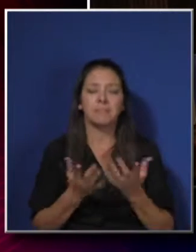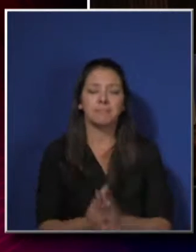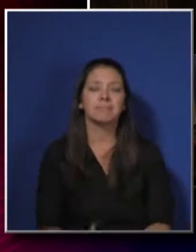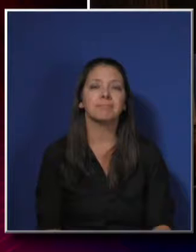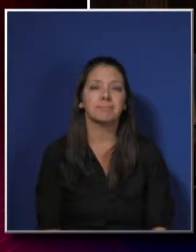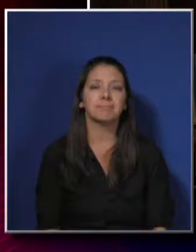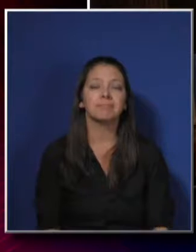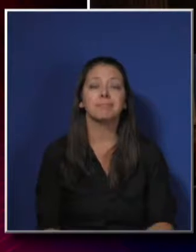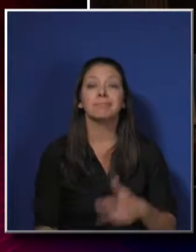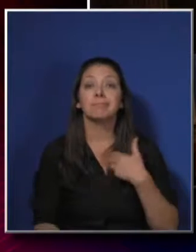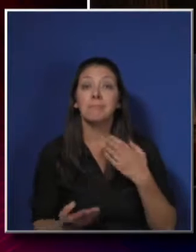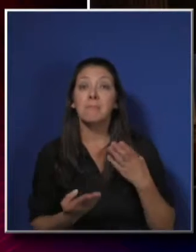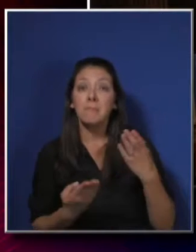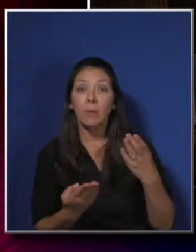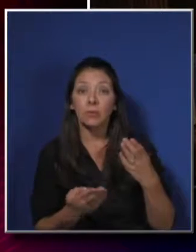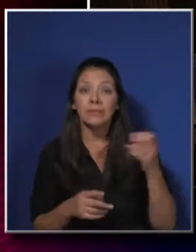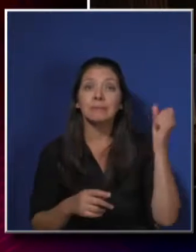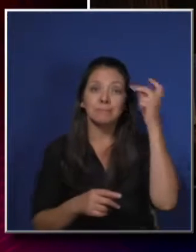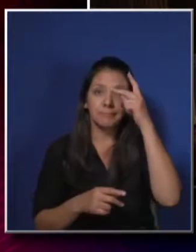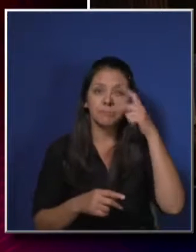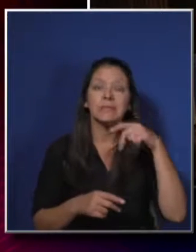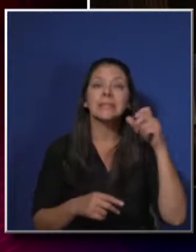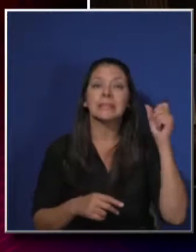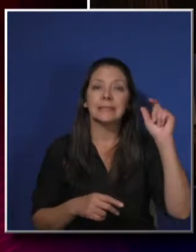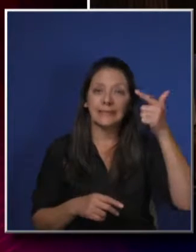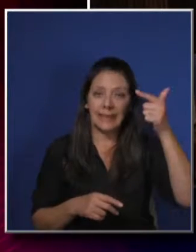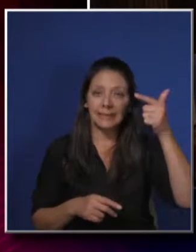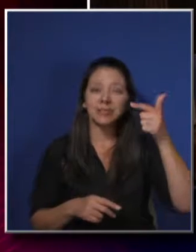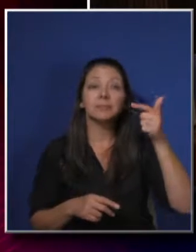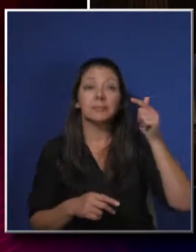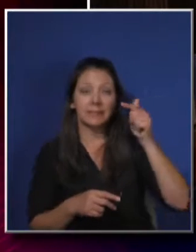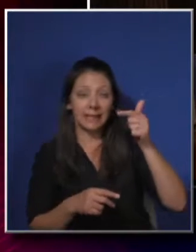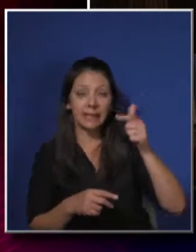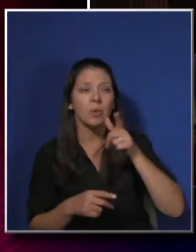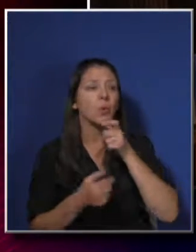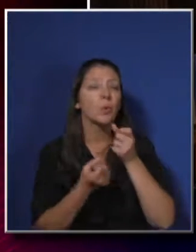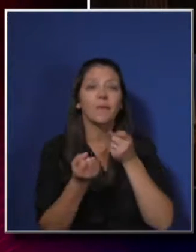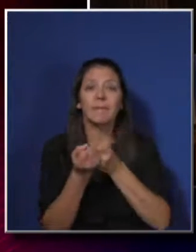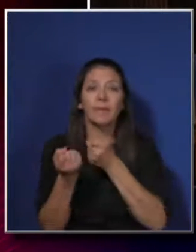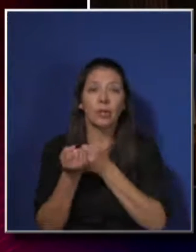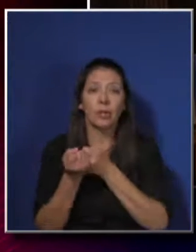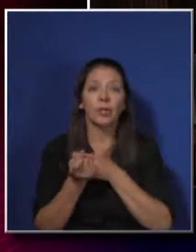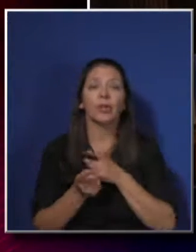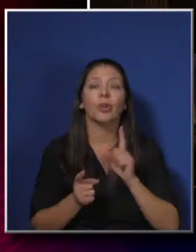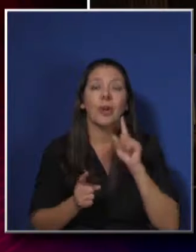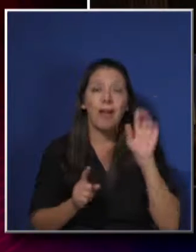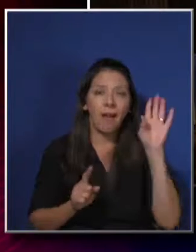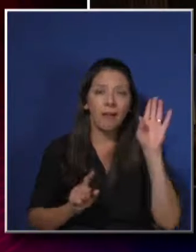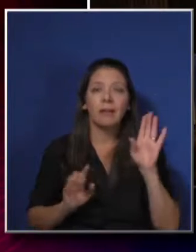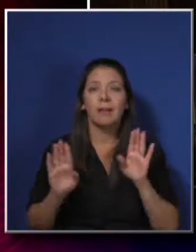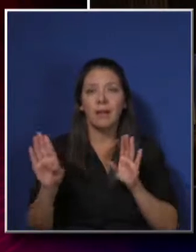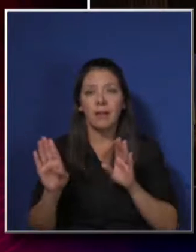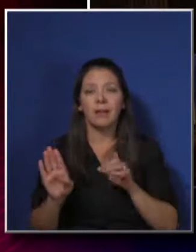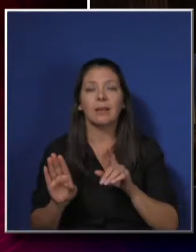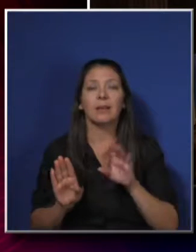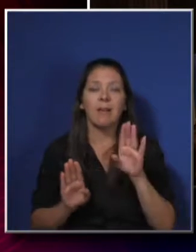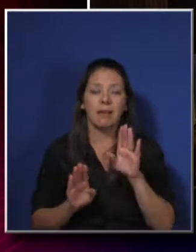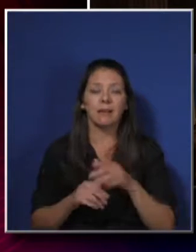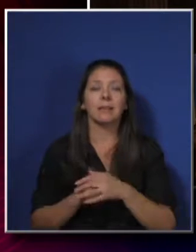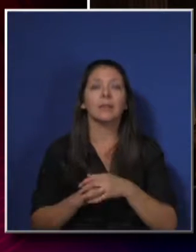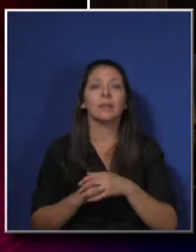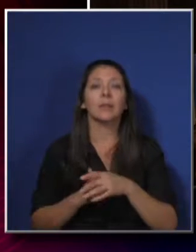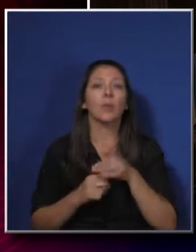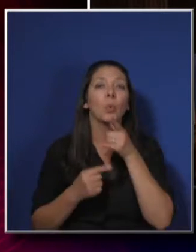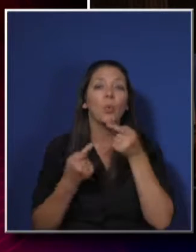All right, I have a motion, I second that motion. and I have a second. All those in favor? Aye. Aye. Aye.